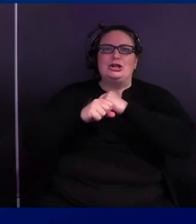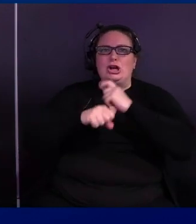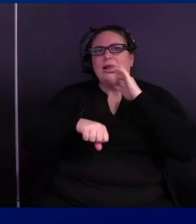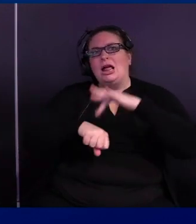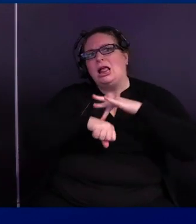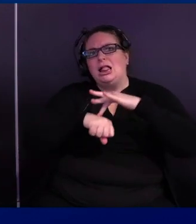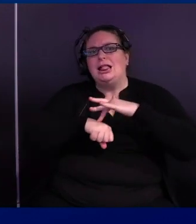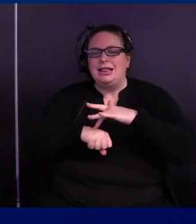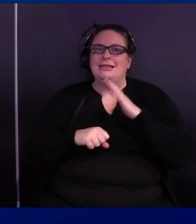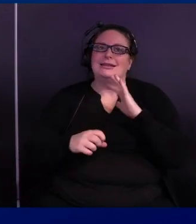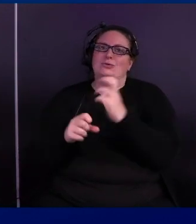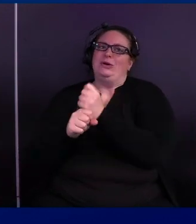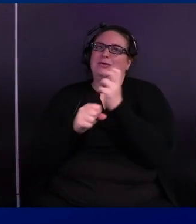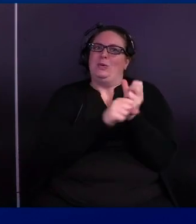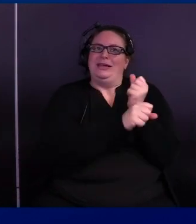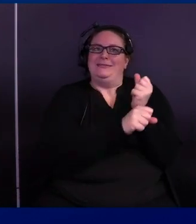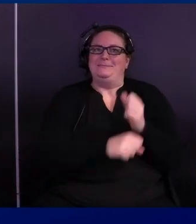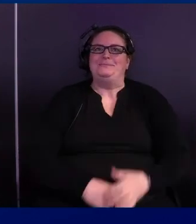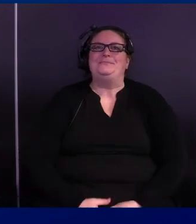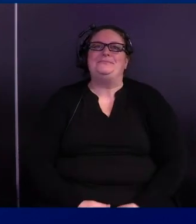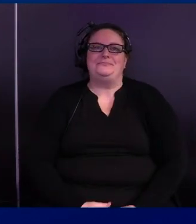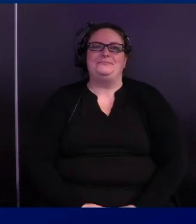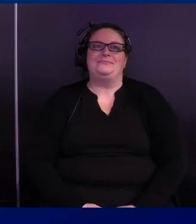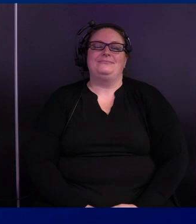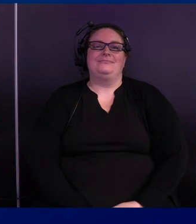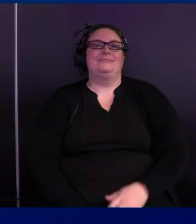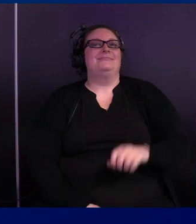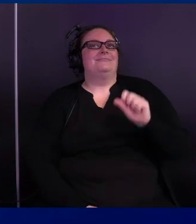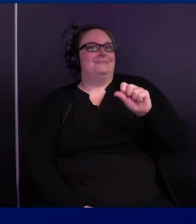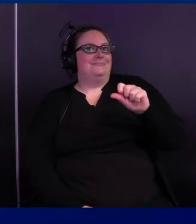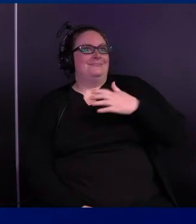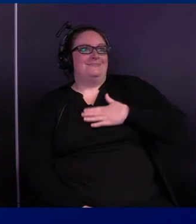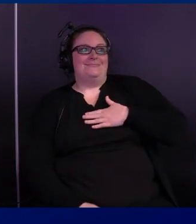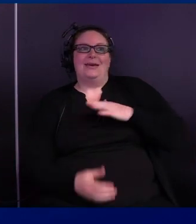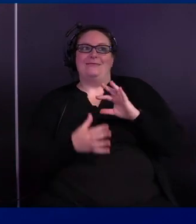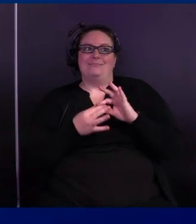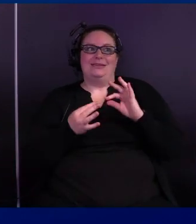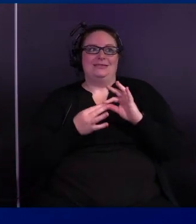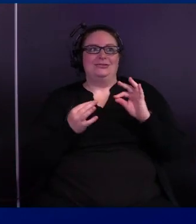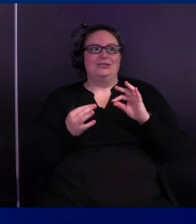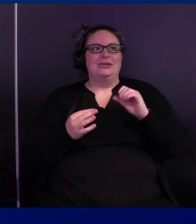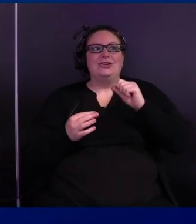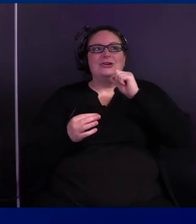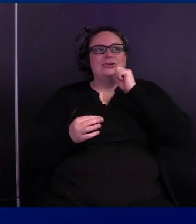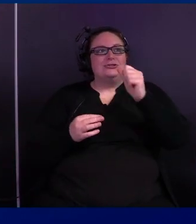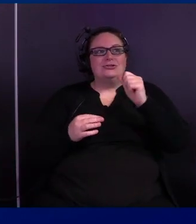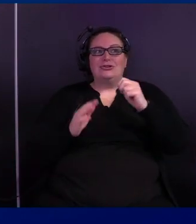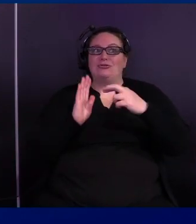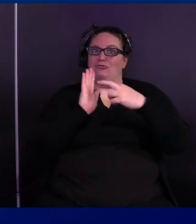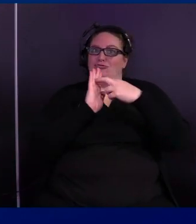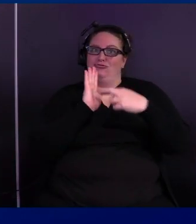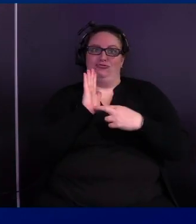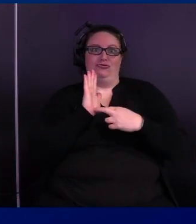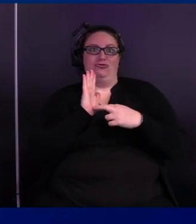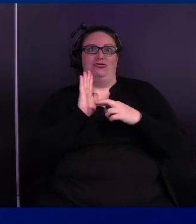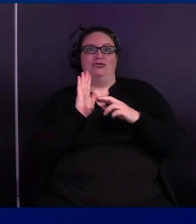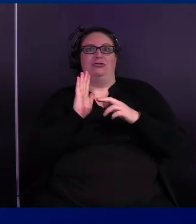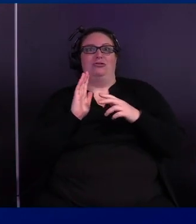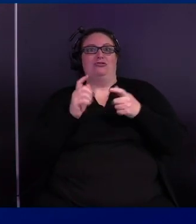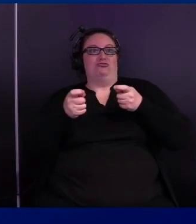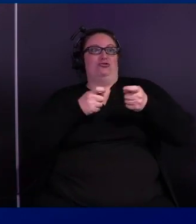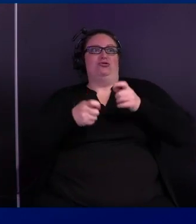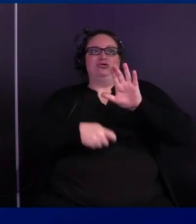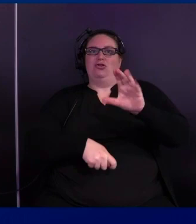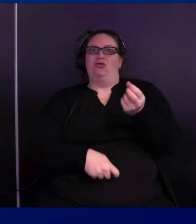Exactly. Yeah. My message is, don't roll your own authorization. Yeah. We don't roll our own authentication. 10 years ago, we